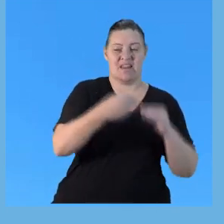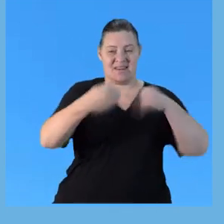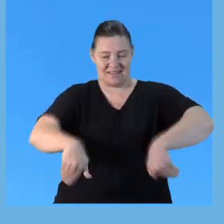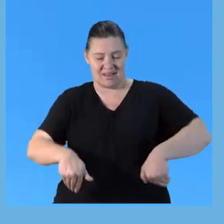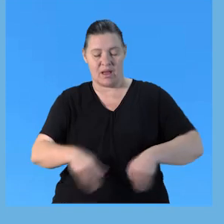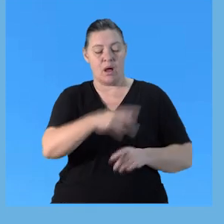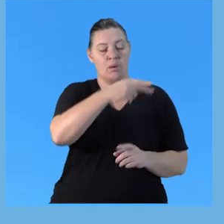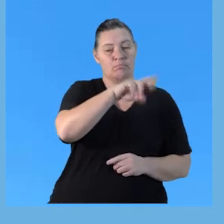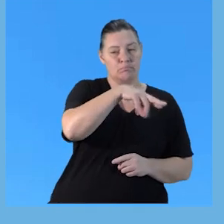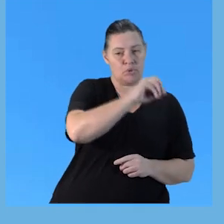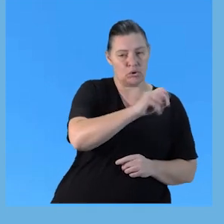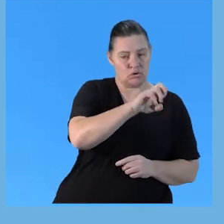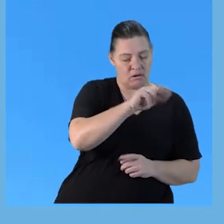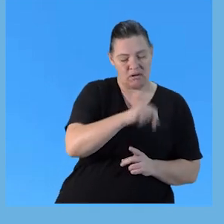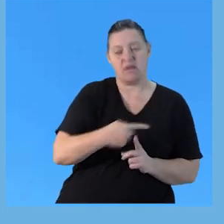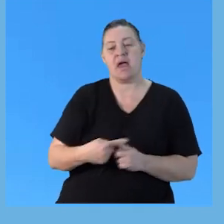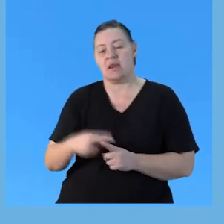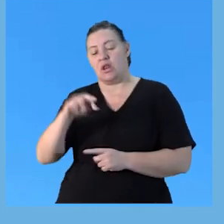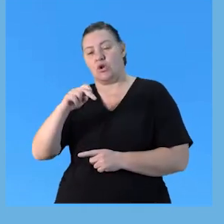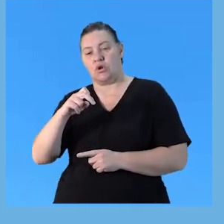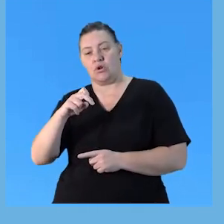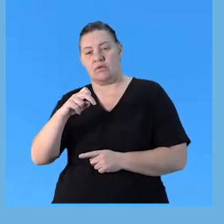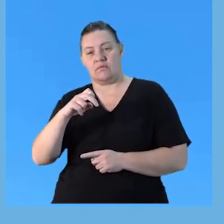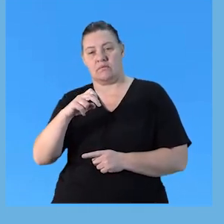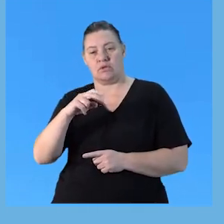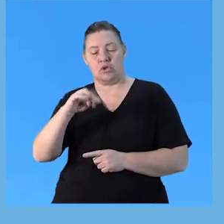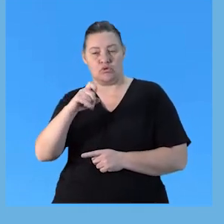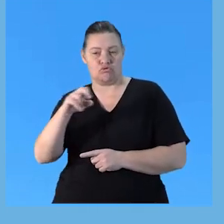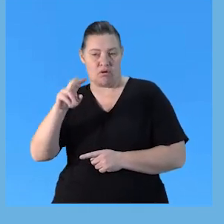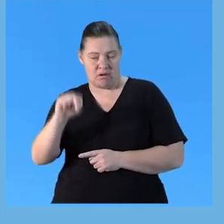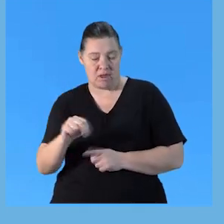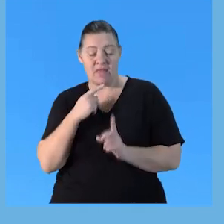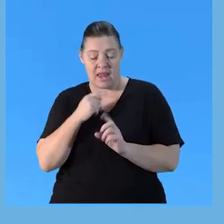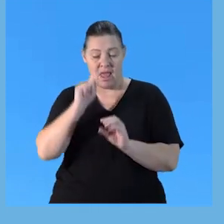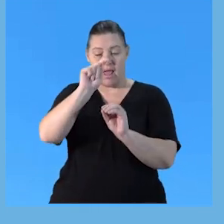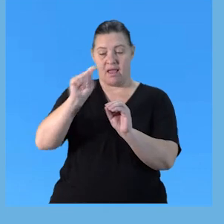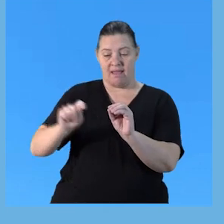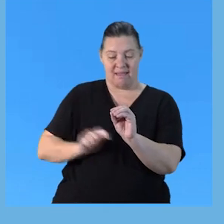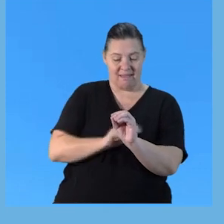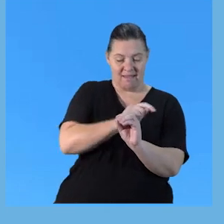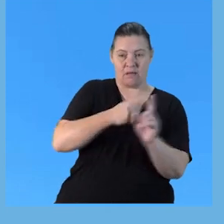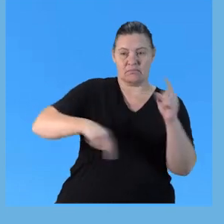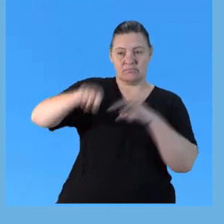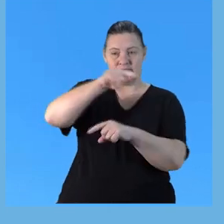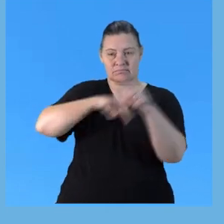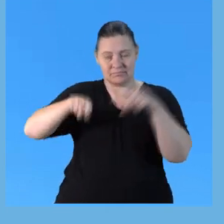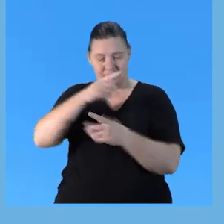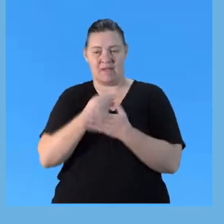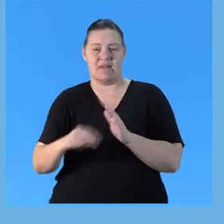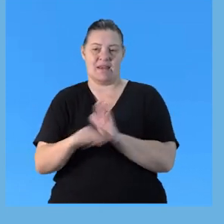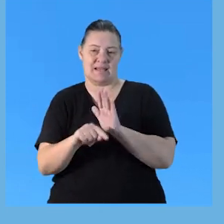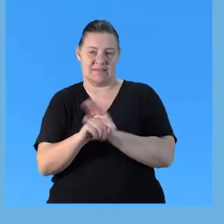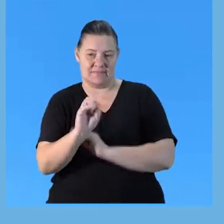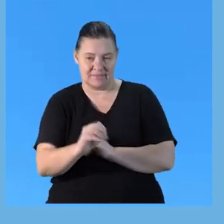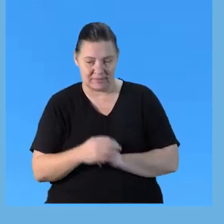just draw another one here, whereby let's just draw it down here, or on the side. We can